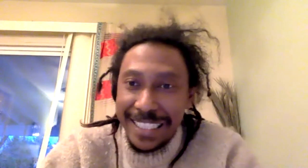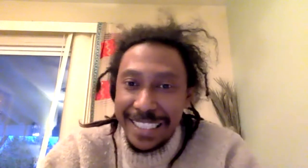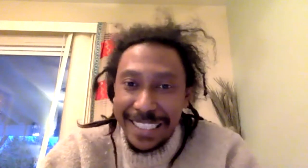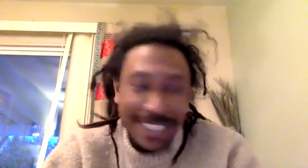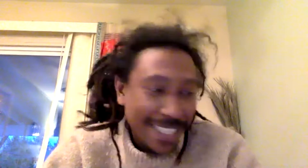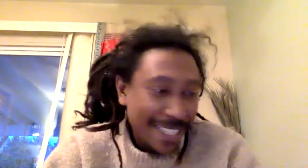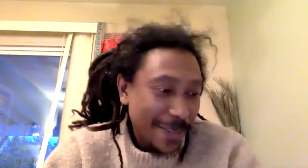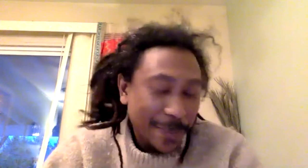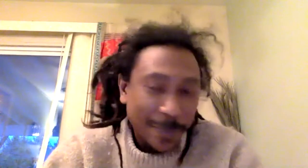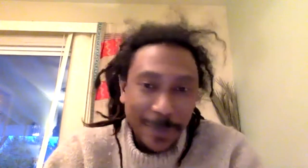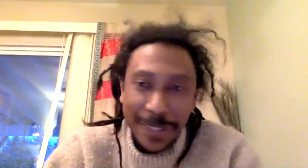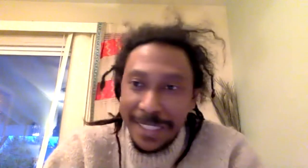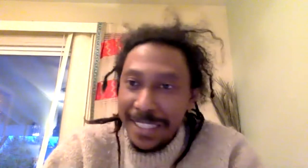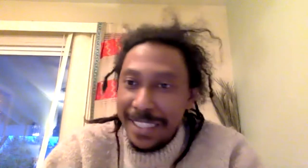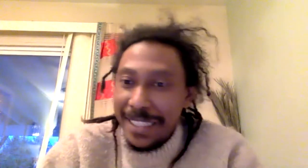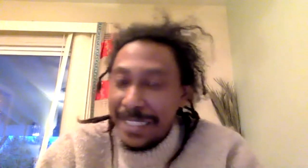And